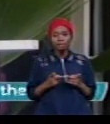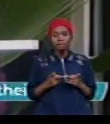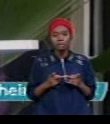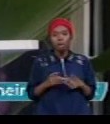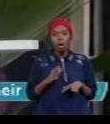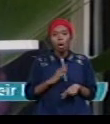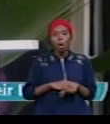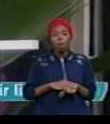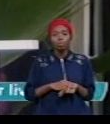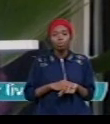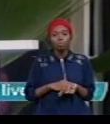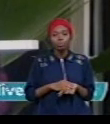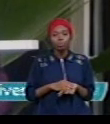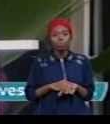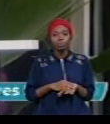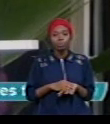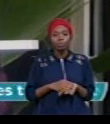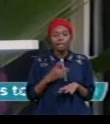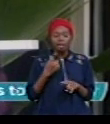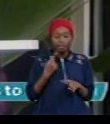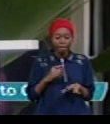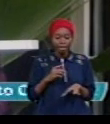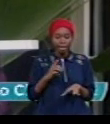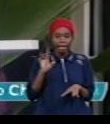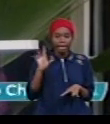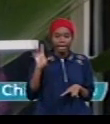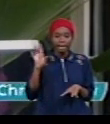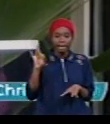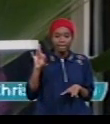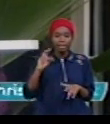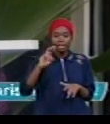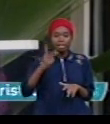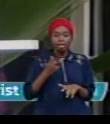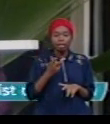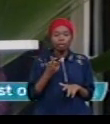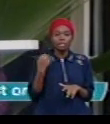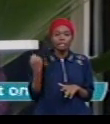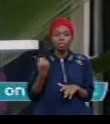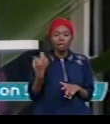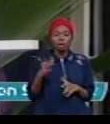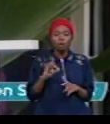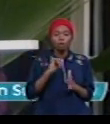on the 8th, that is second Saturday of July,